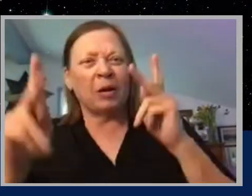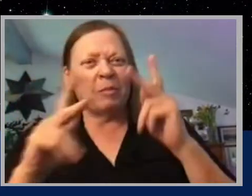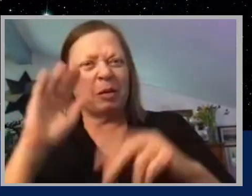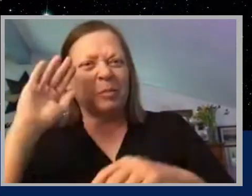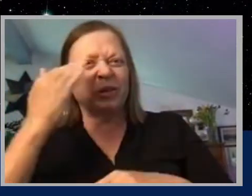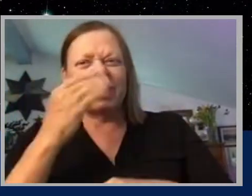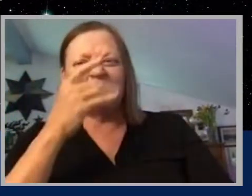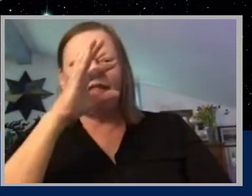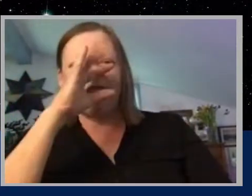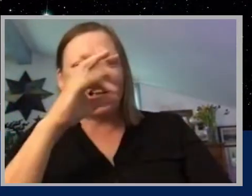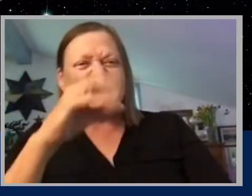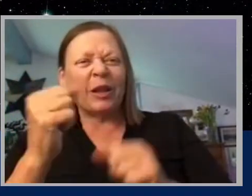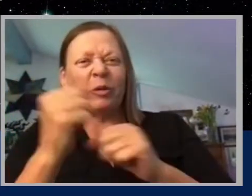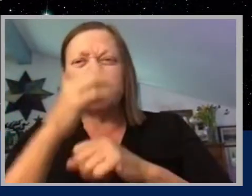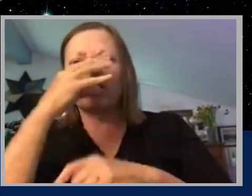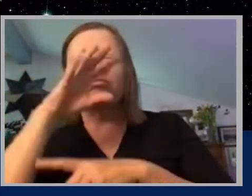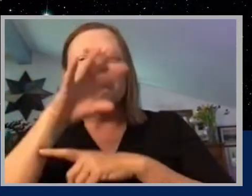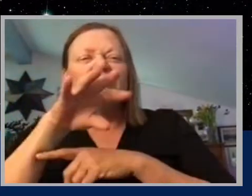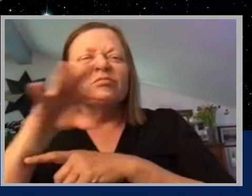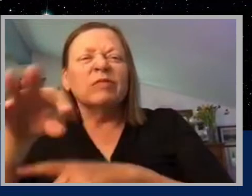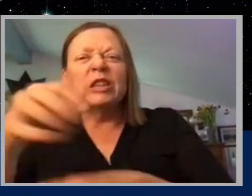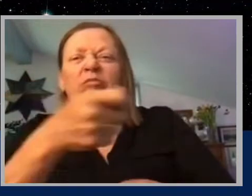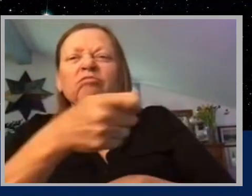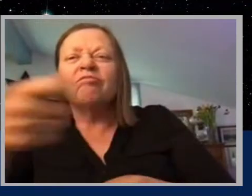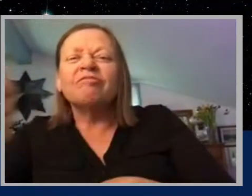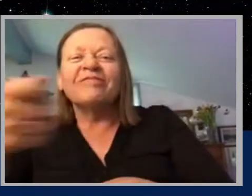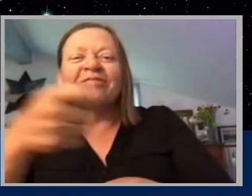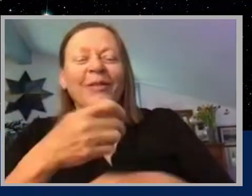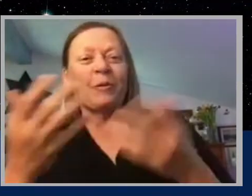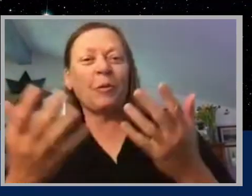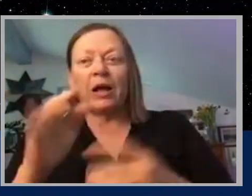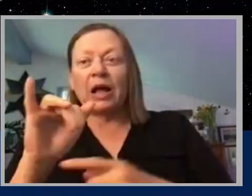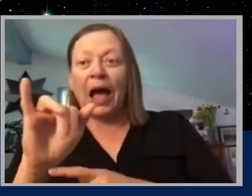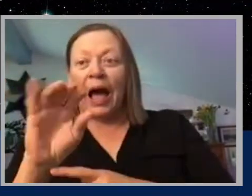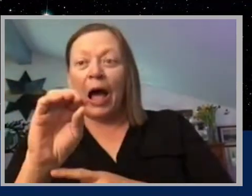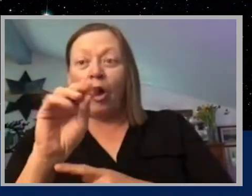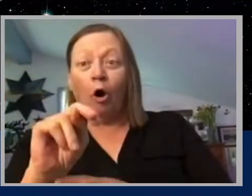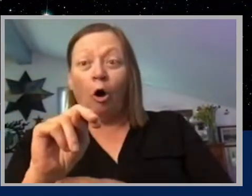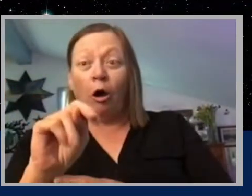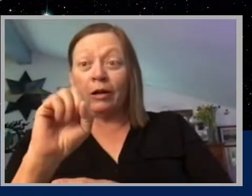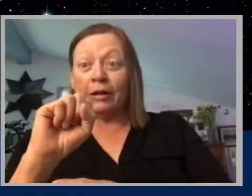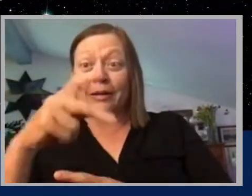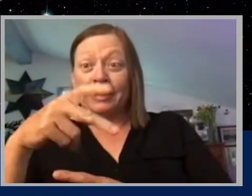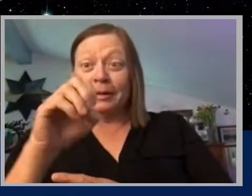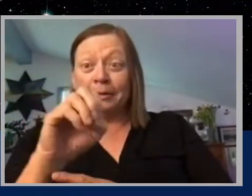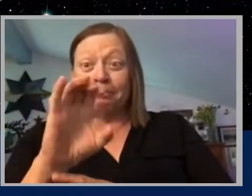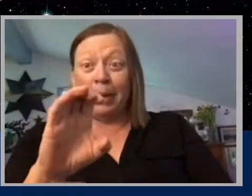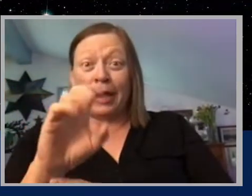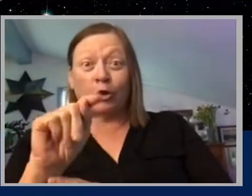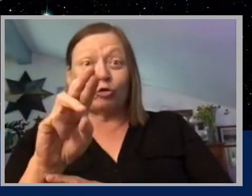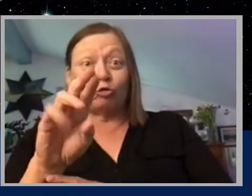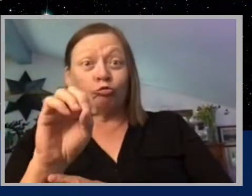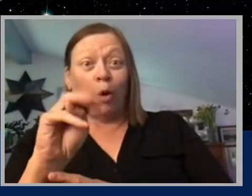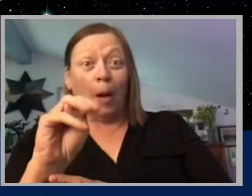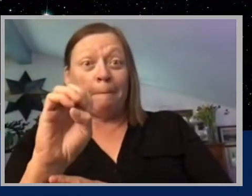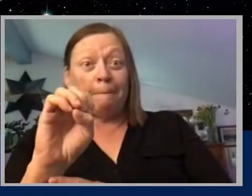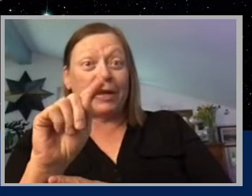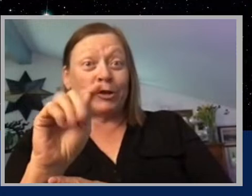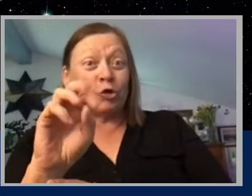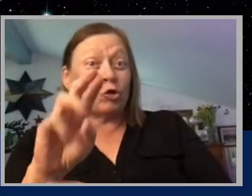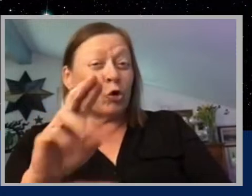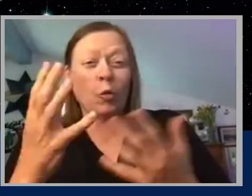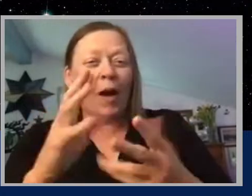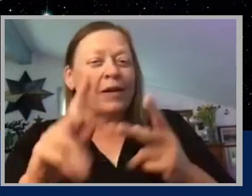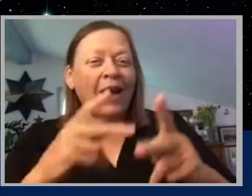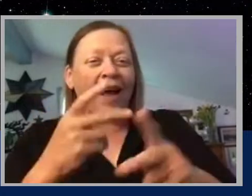like whether it's ion spectrometry or a mass spectrometer type of device. And I'm like, I don't know. I need to get information for you guys. So we